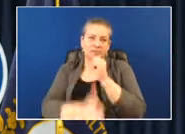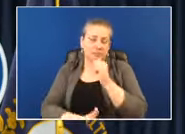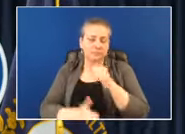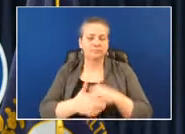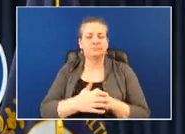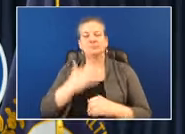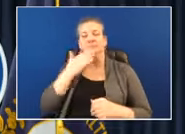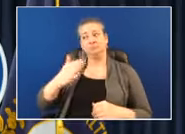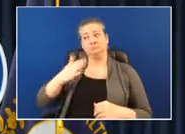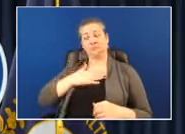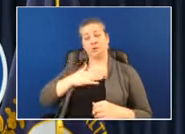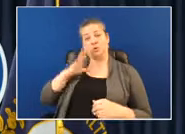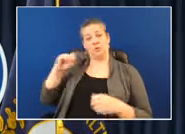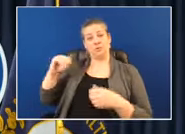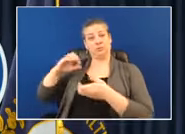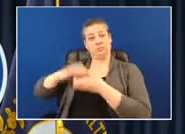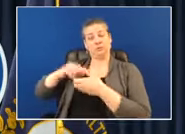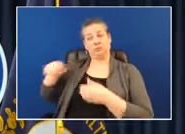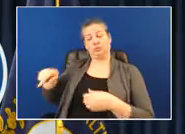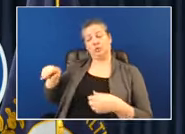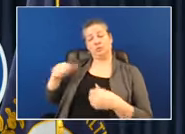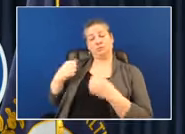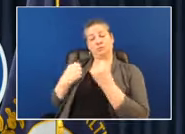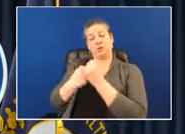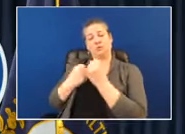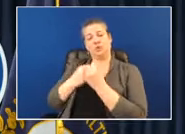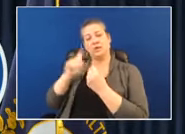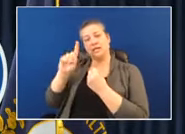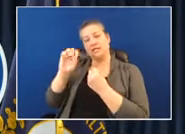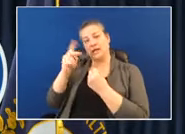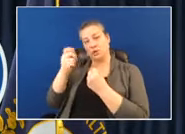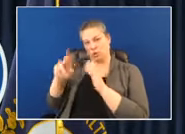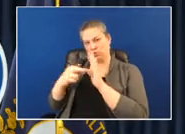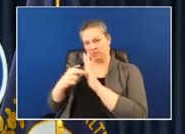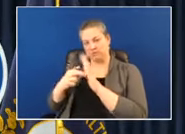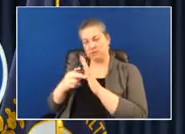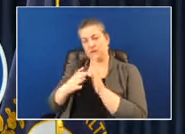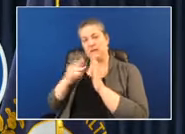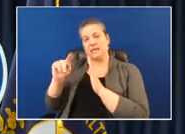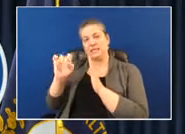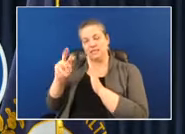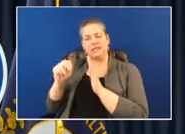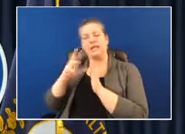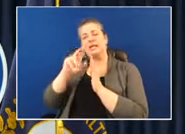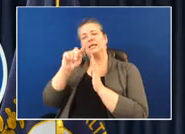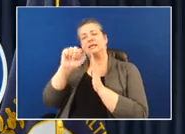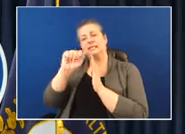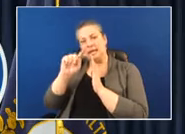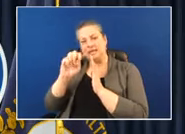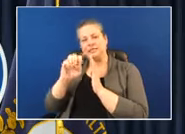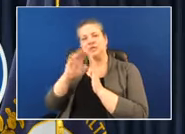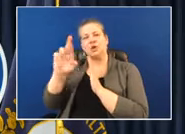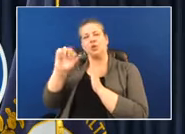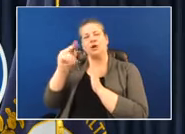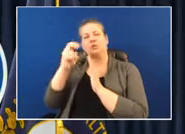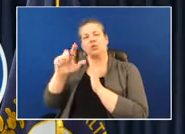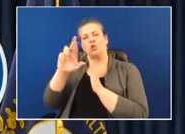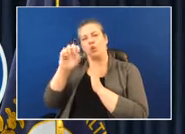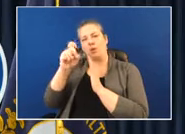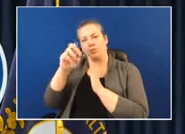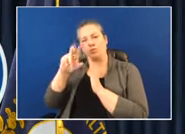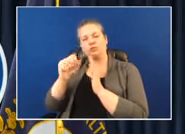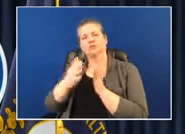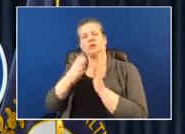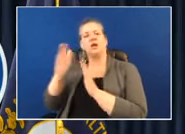co-sponsor, Representative Decker. Also want to thank Representative Tipton, Representative Tate, Representative Rachel Roberts, and Representative Bratcher for